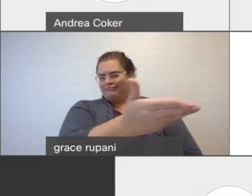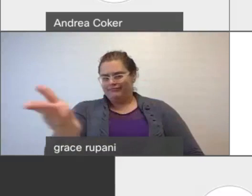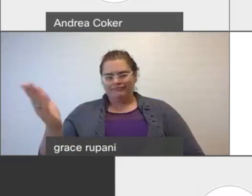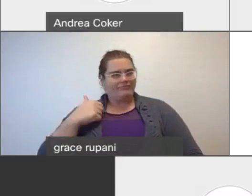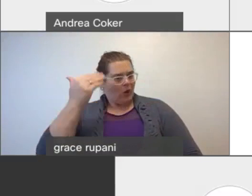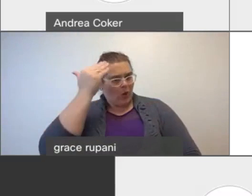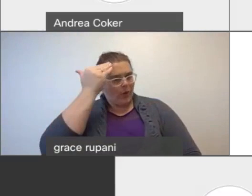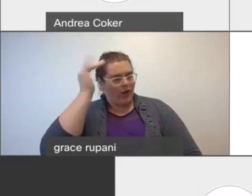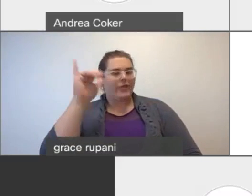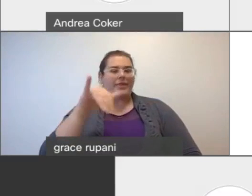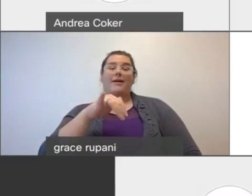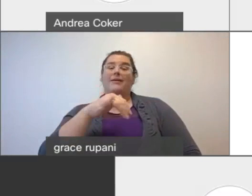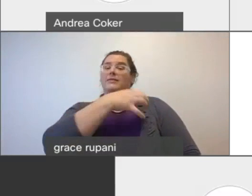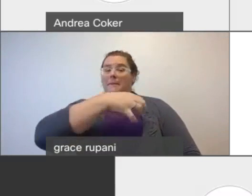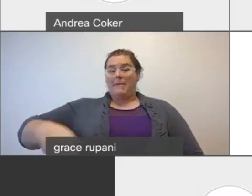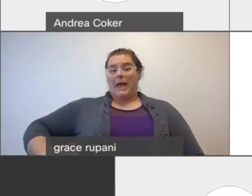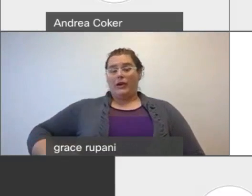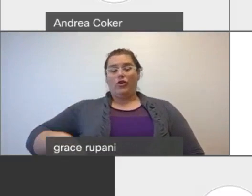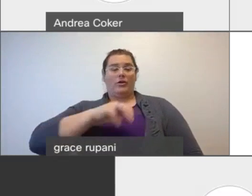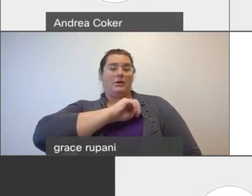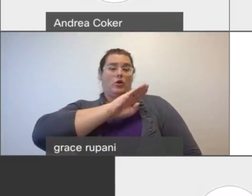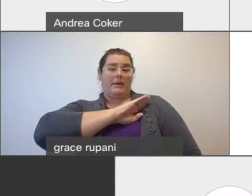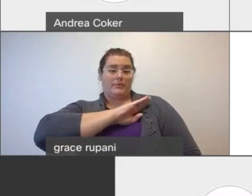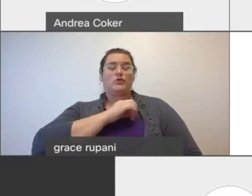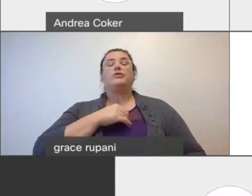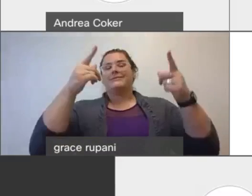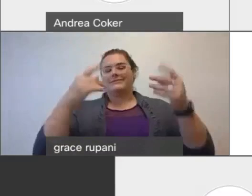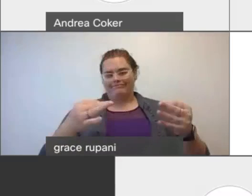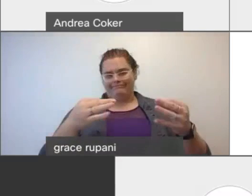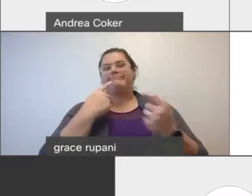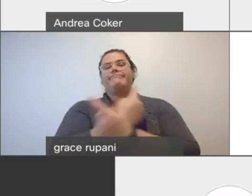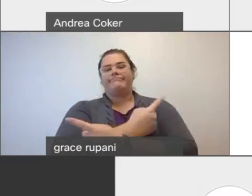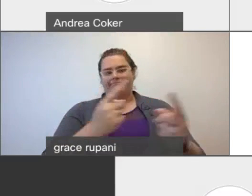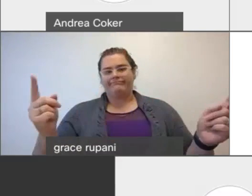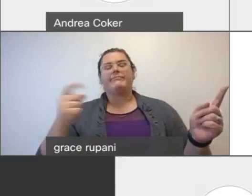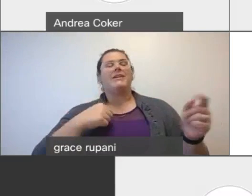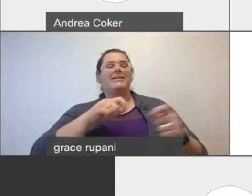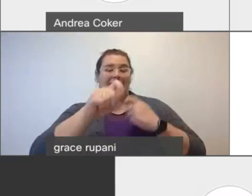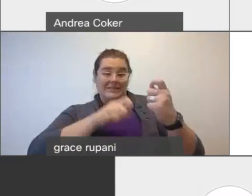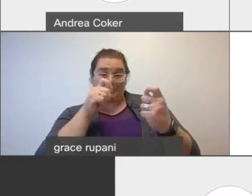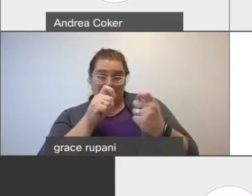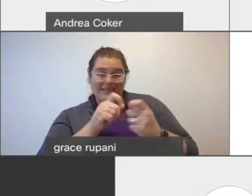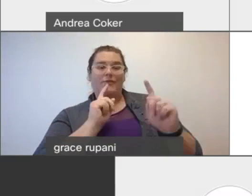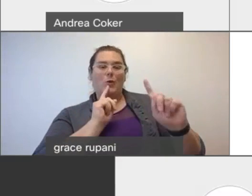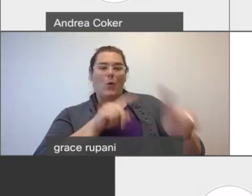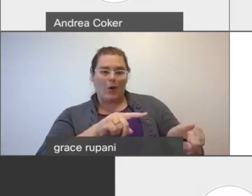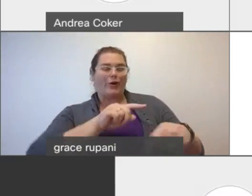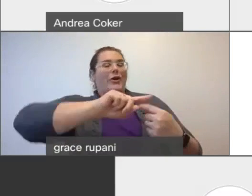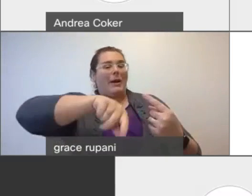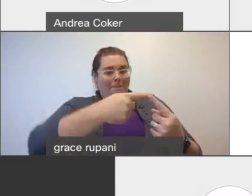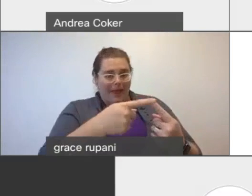week that applied. I mean, it was very specifically, and the rules are